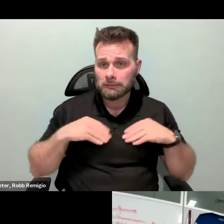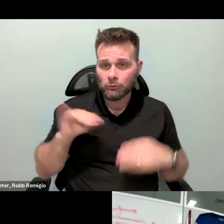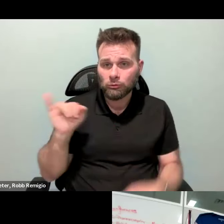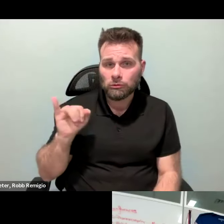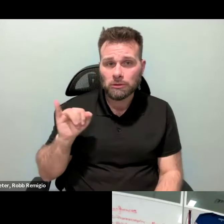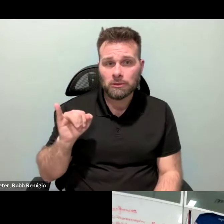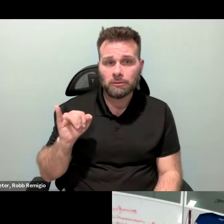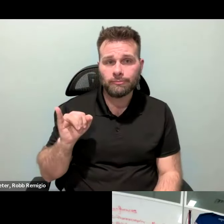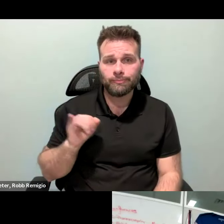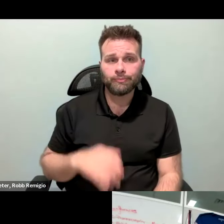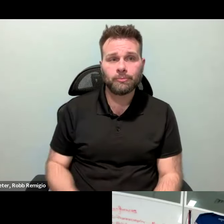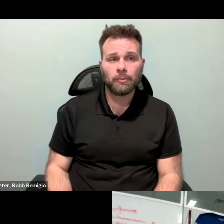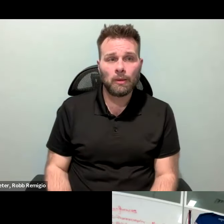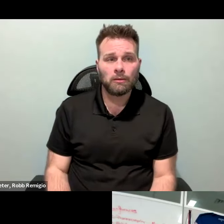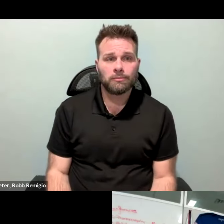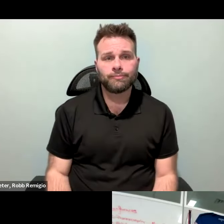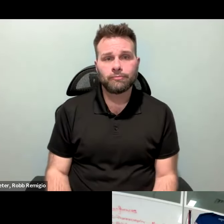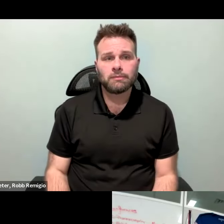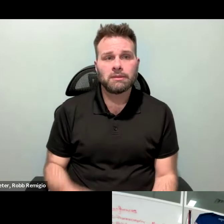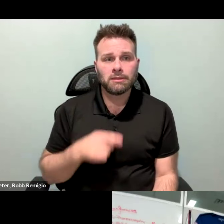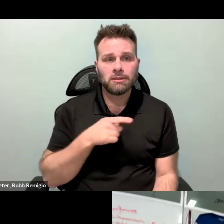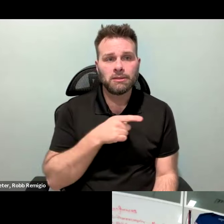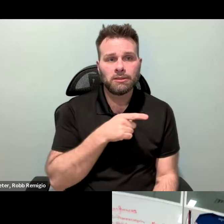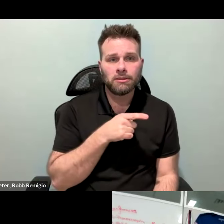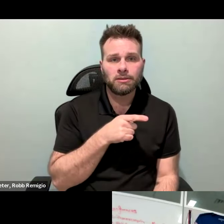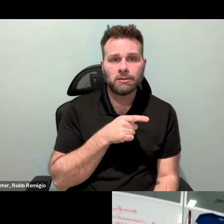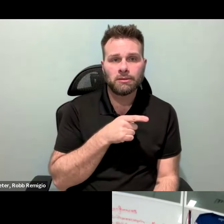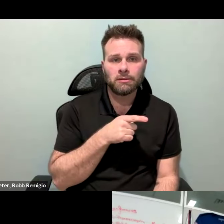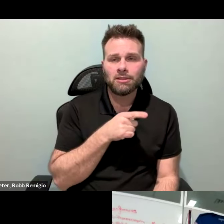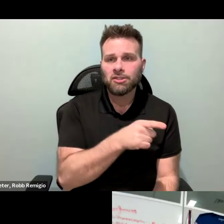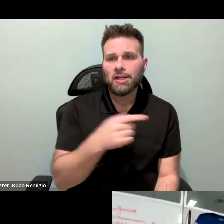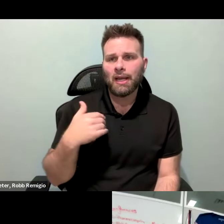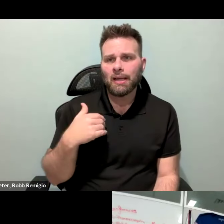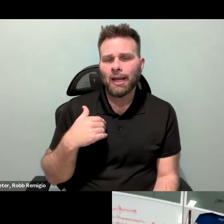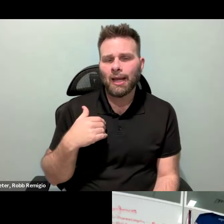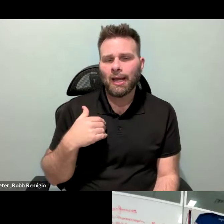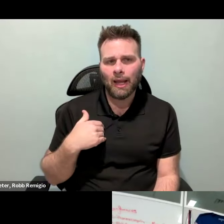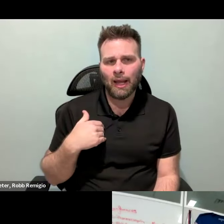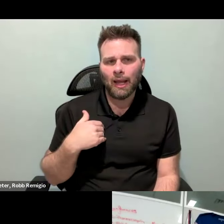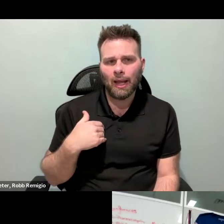master standard before, and after that they change it to family assistant.